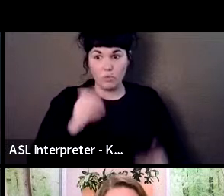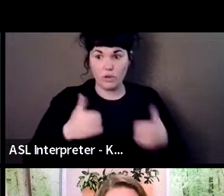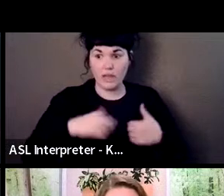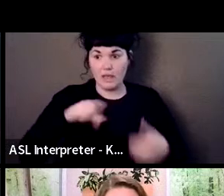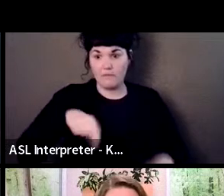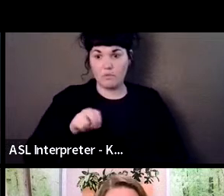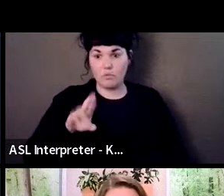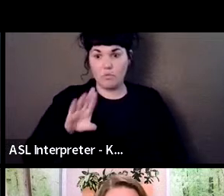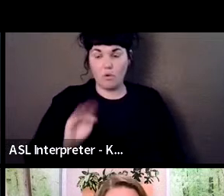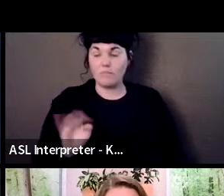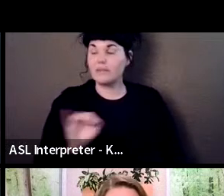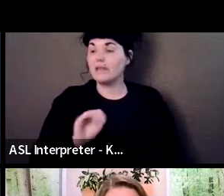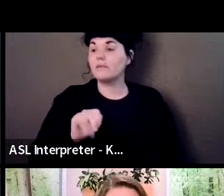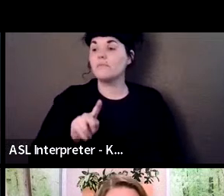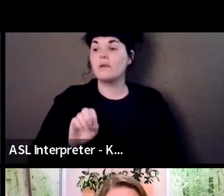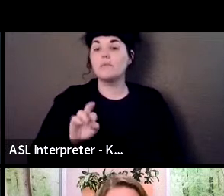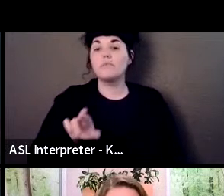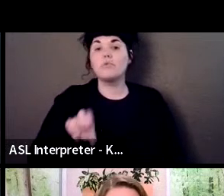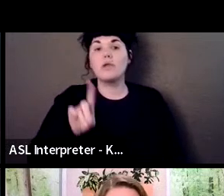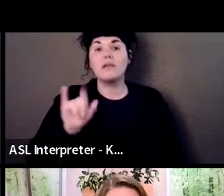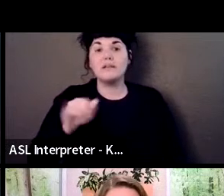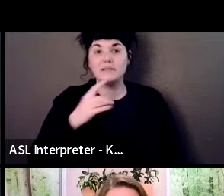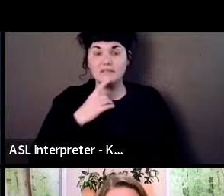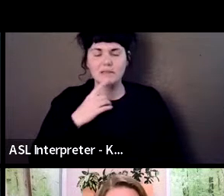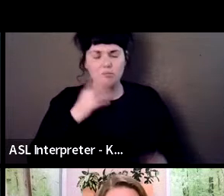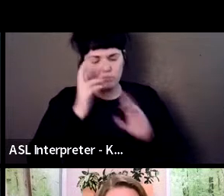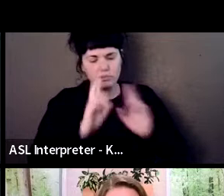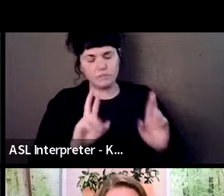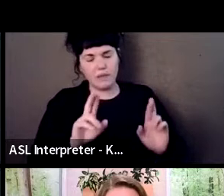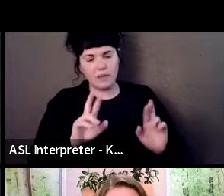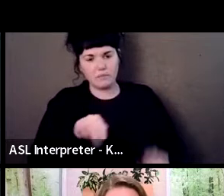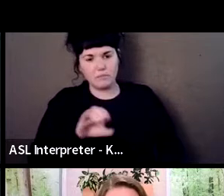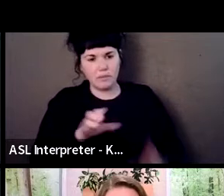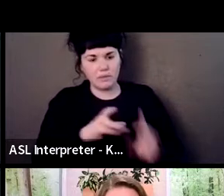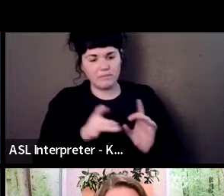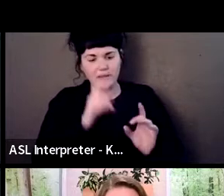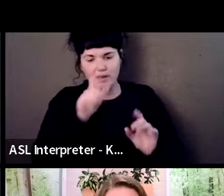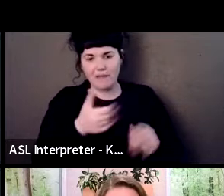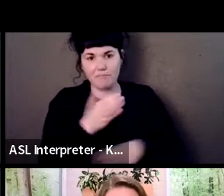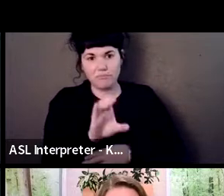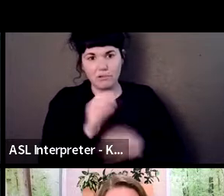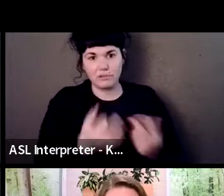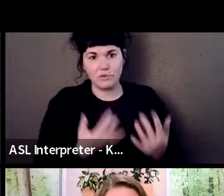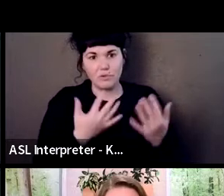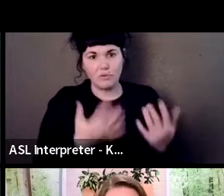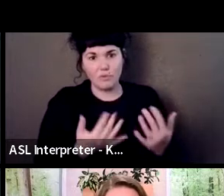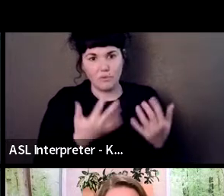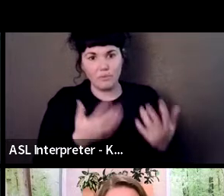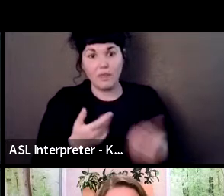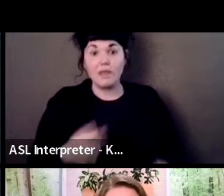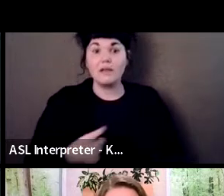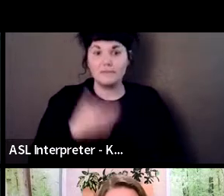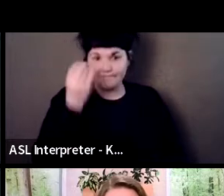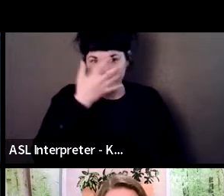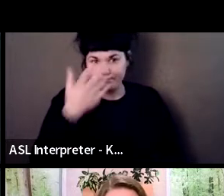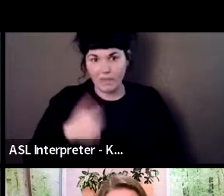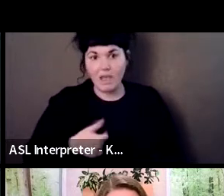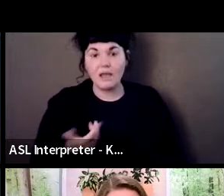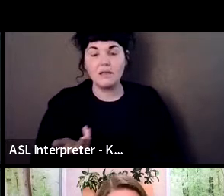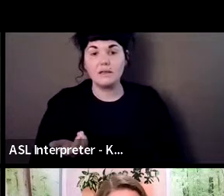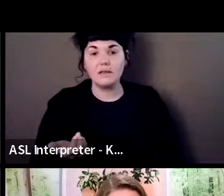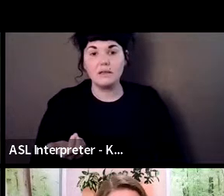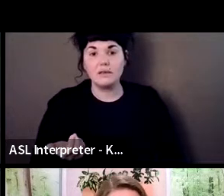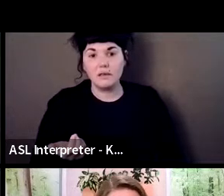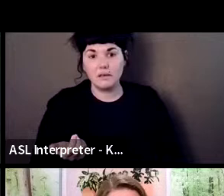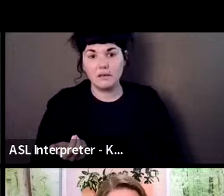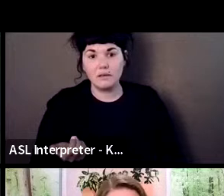commenters who showed up. But why change a horse midstream? And on that note, there's